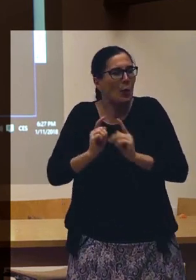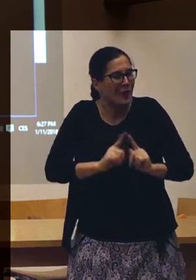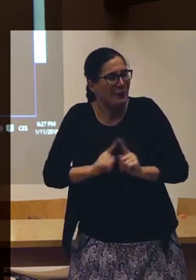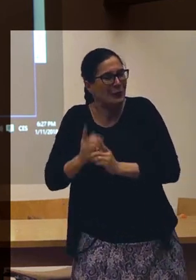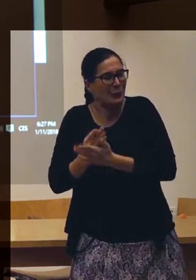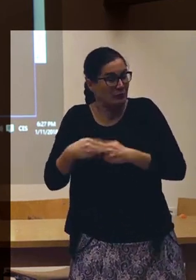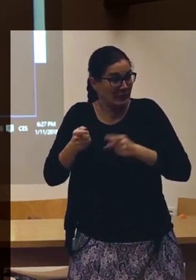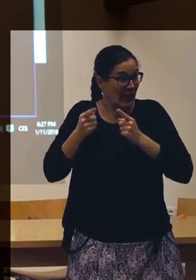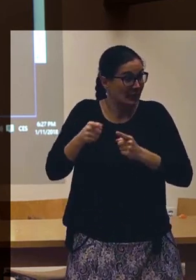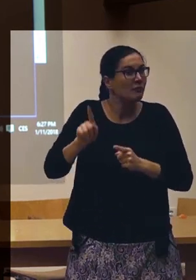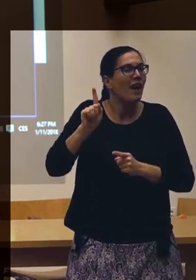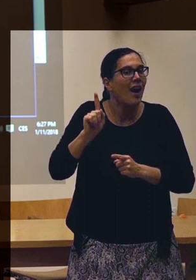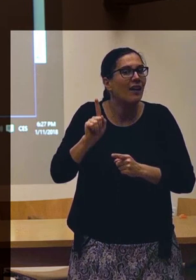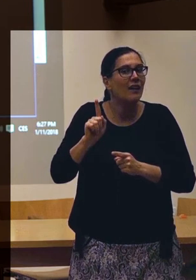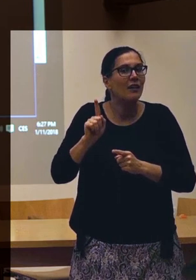same time,